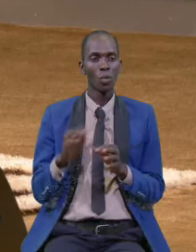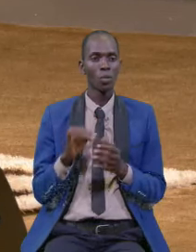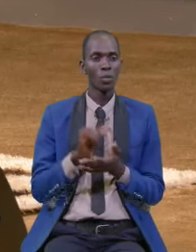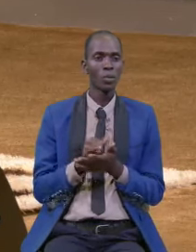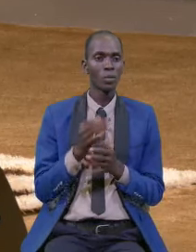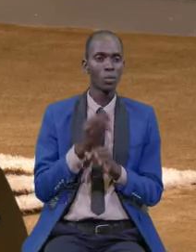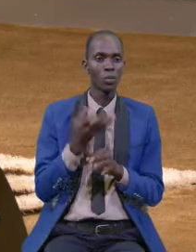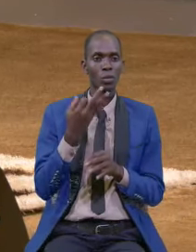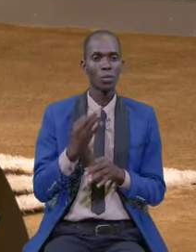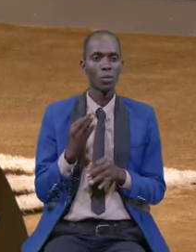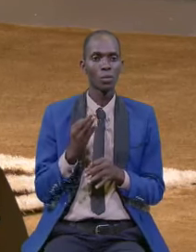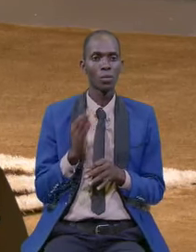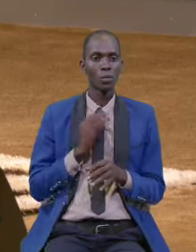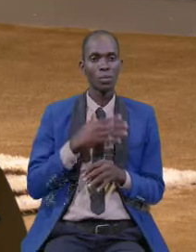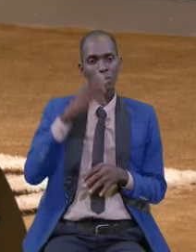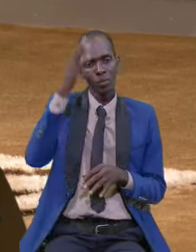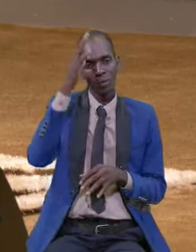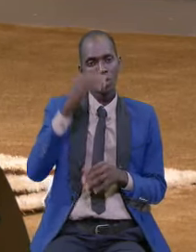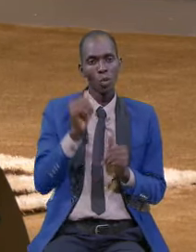had, being yet